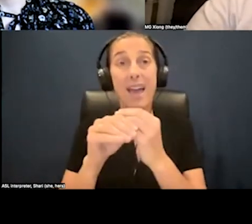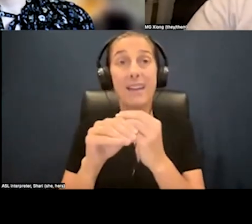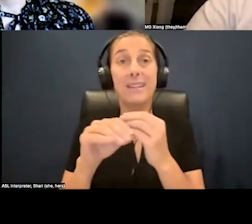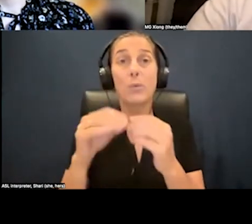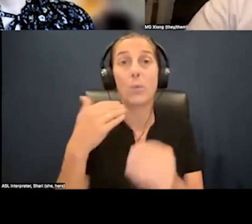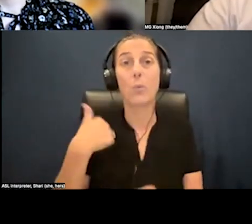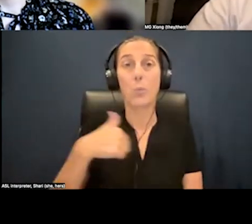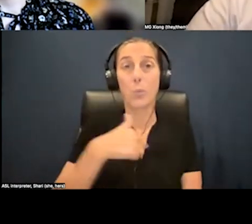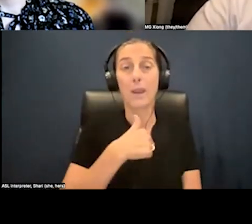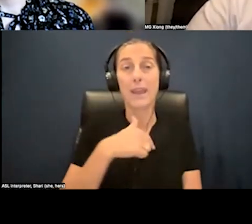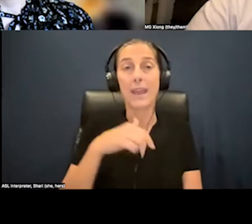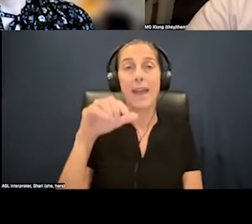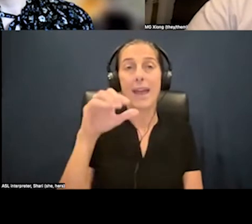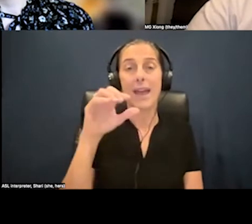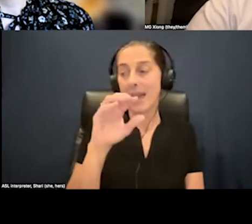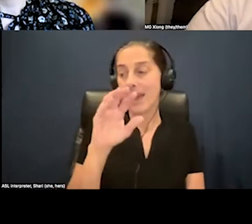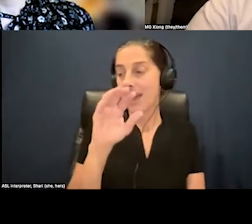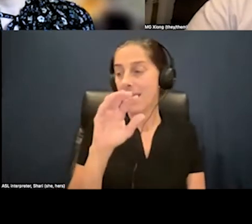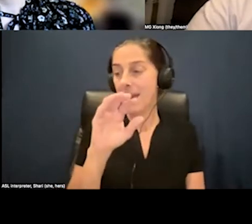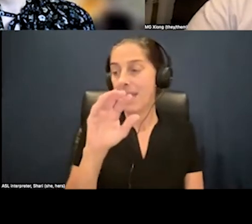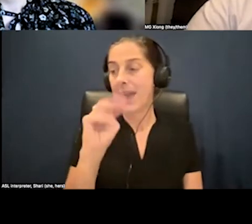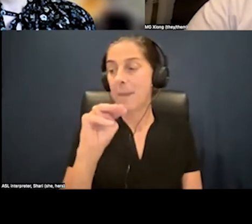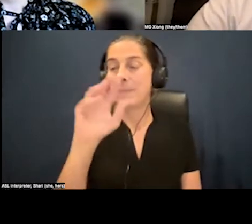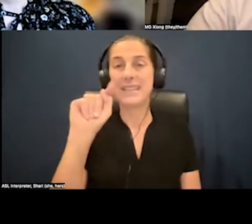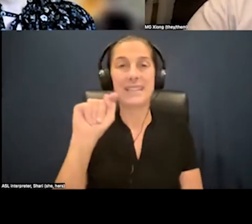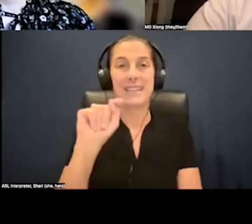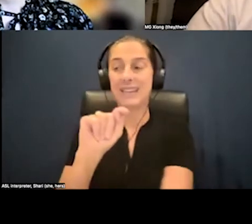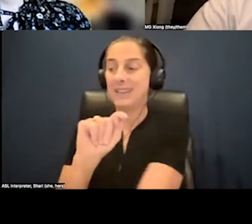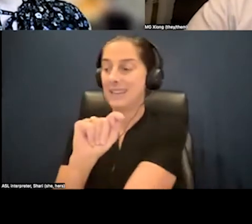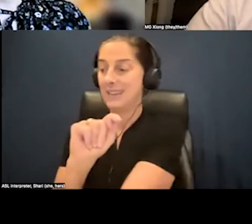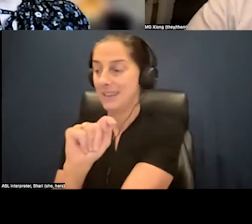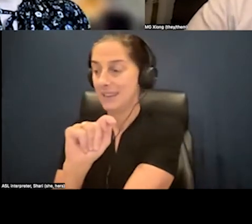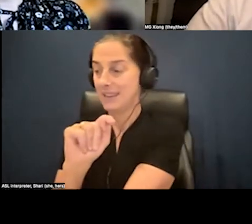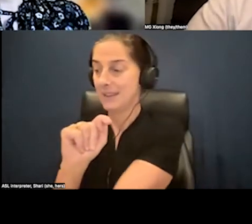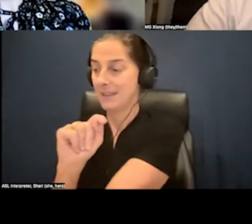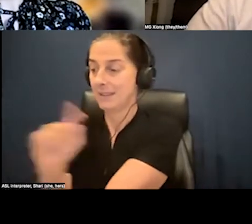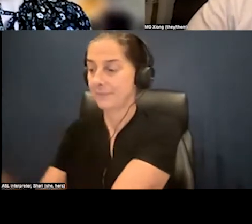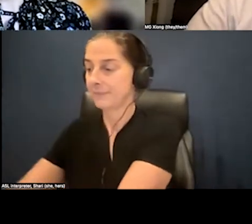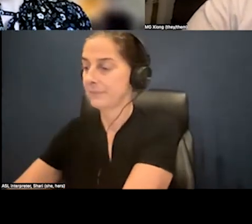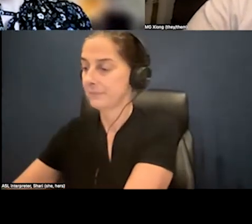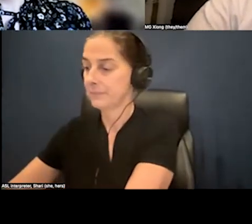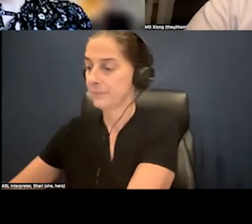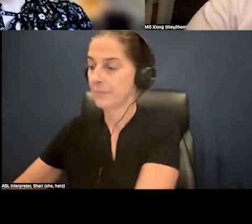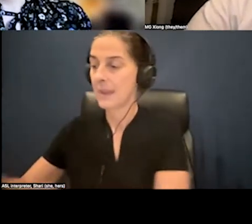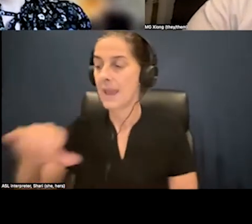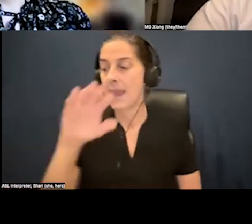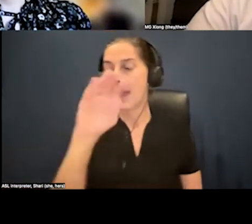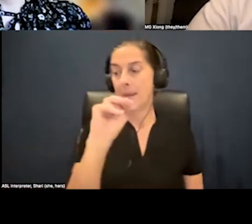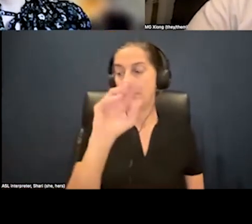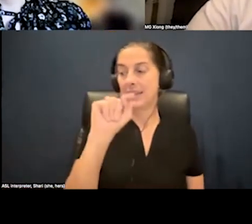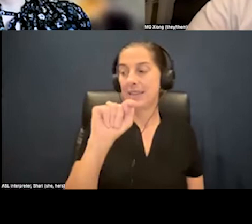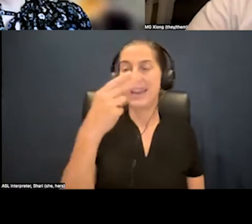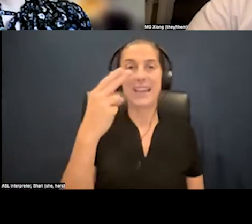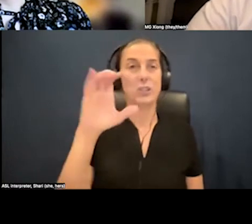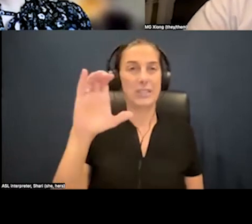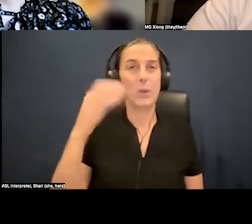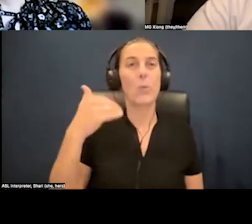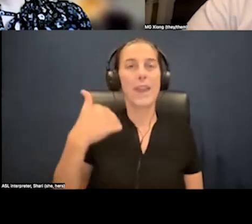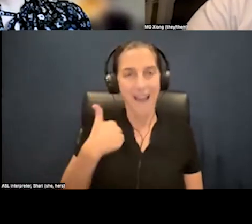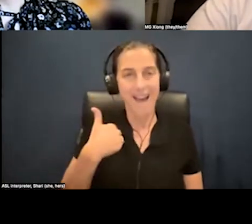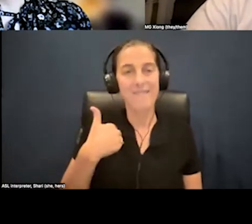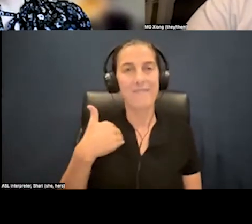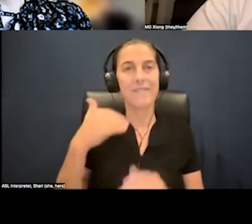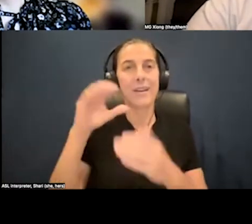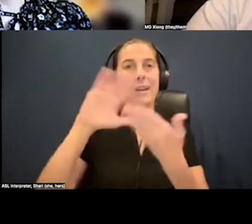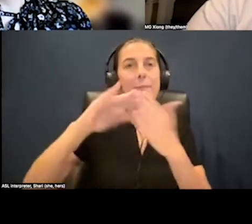gender affirmation is being in community spaces with other folks and shared experiences, similar